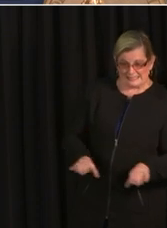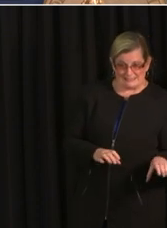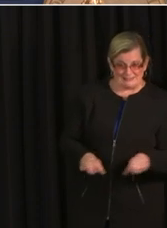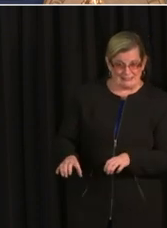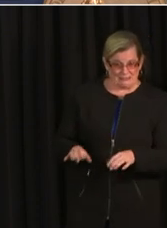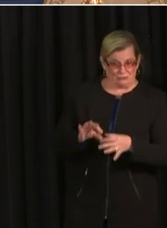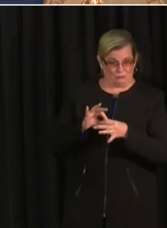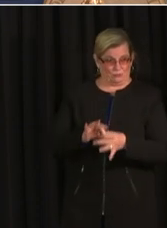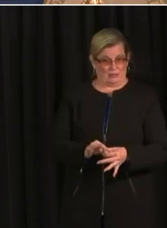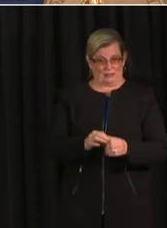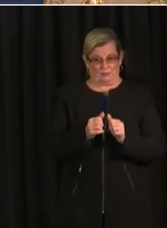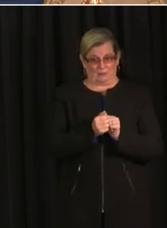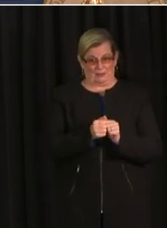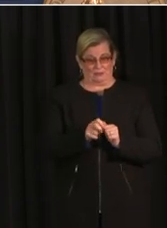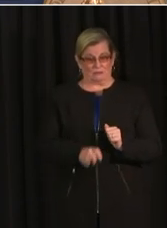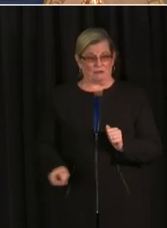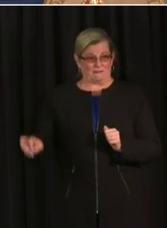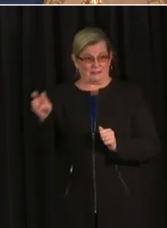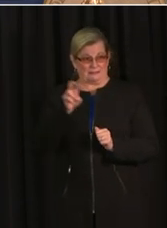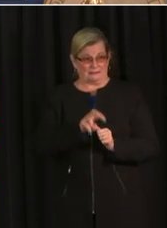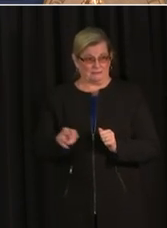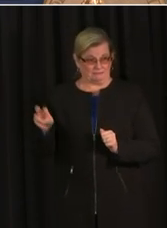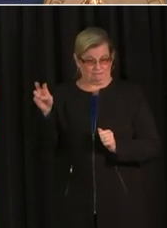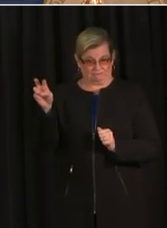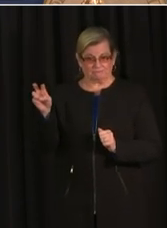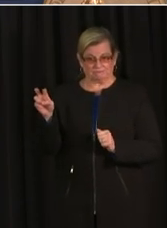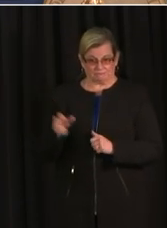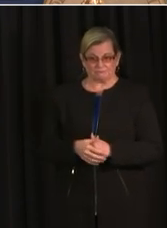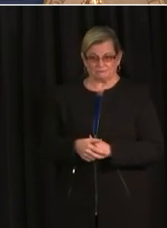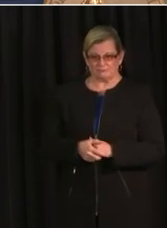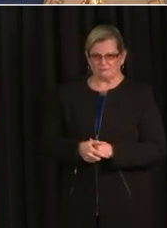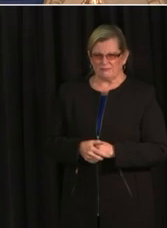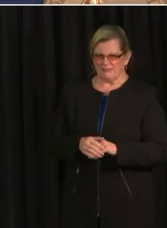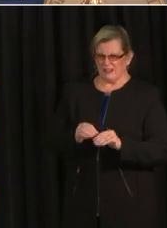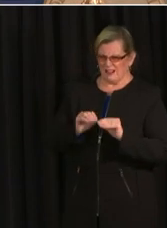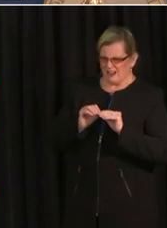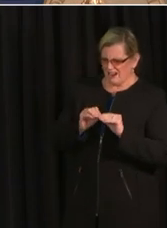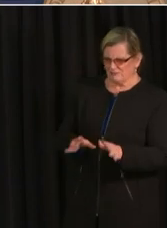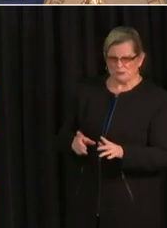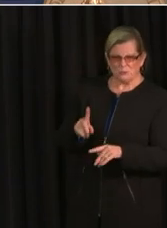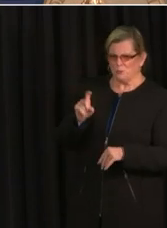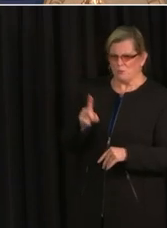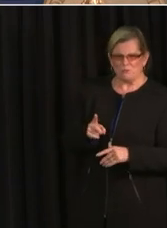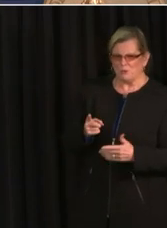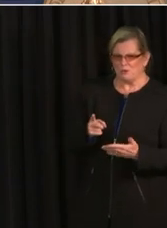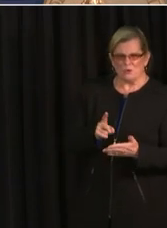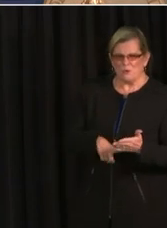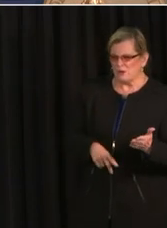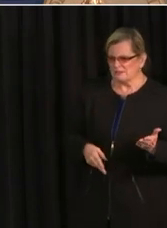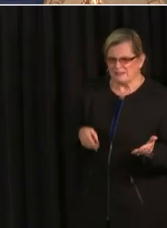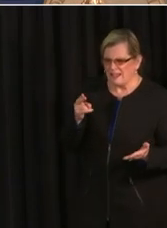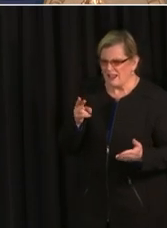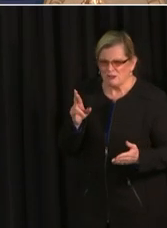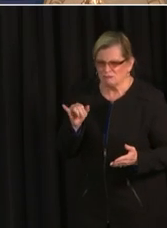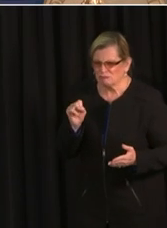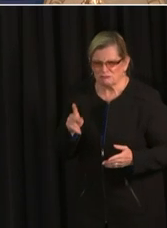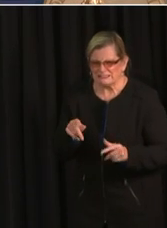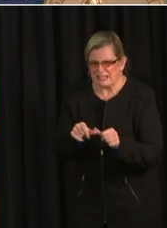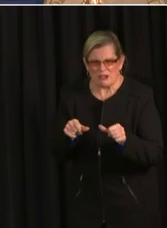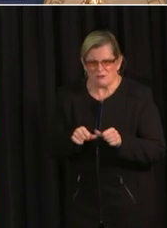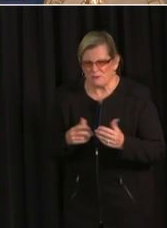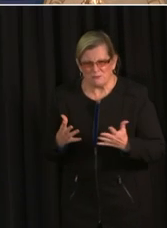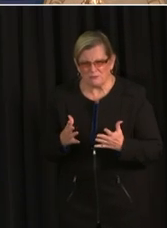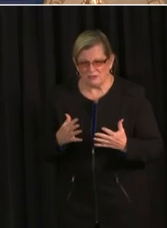related to their travel. So the obvious question may be, what is a high-risk area? And DC